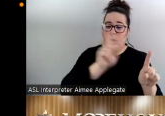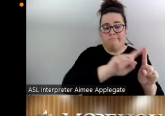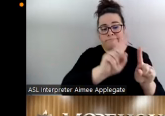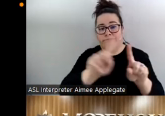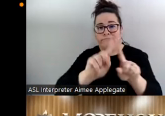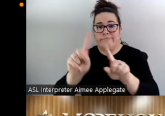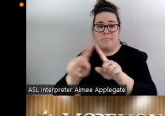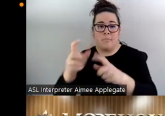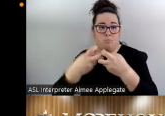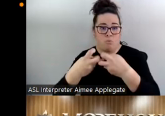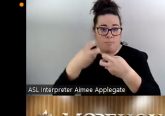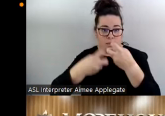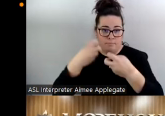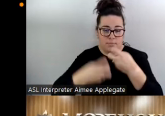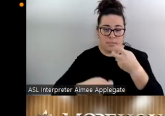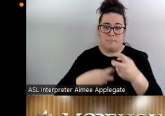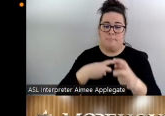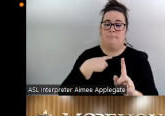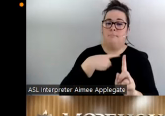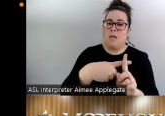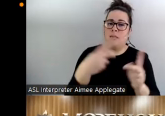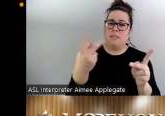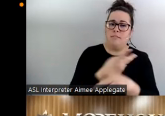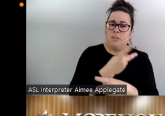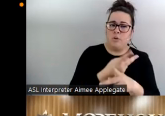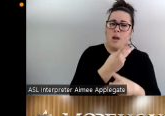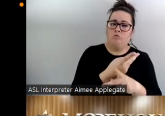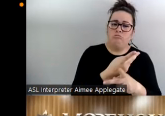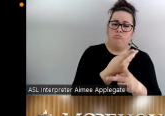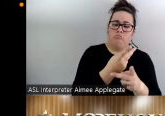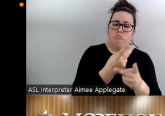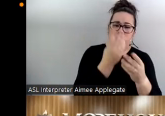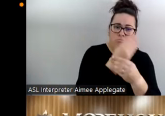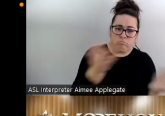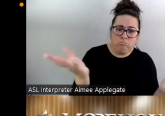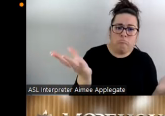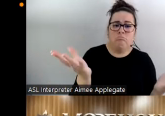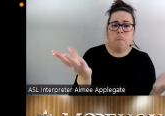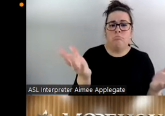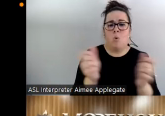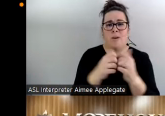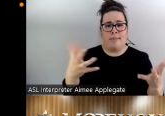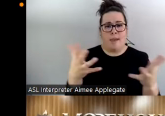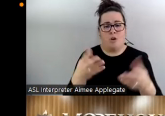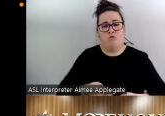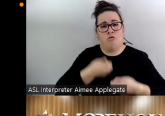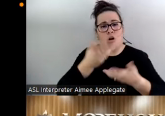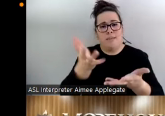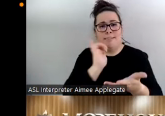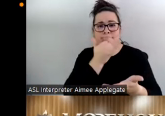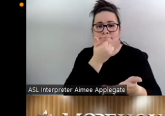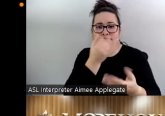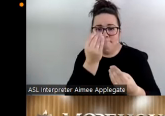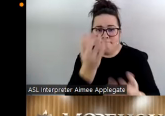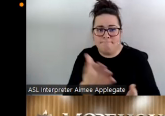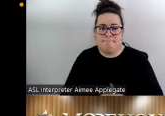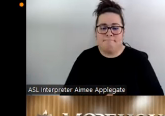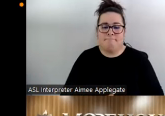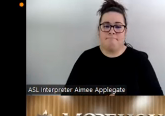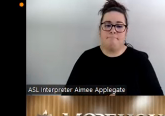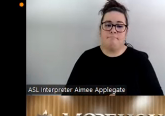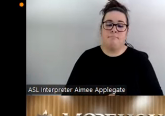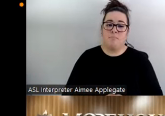misinformation. And so here are two visualizations that I'll just go over briefly. that come from an analysis of